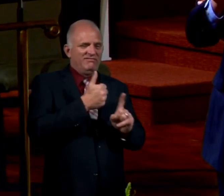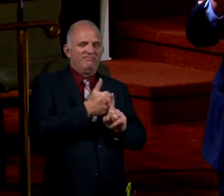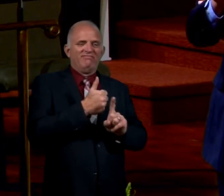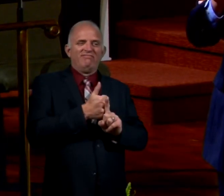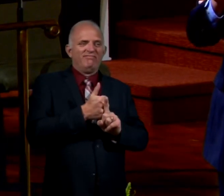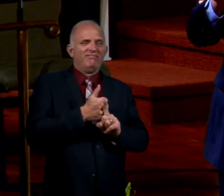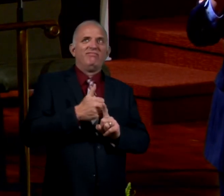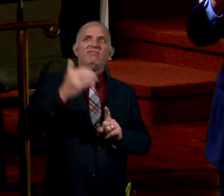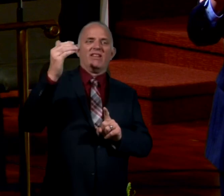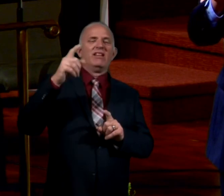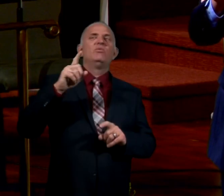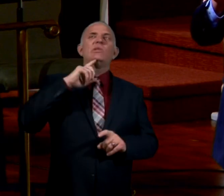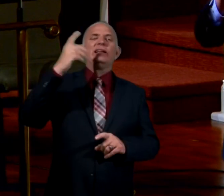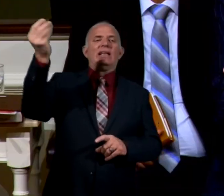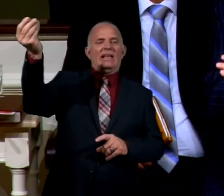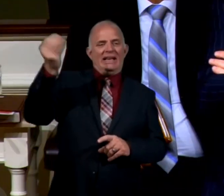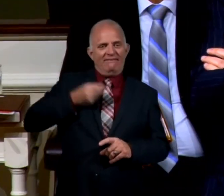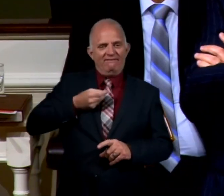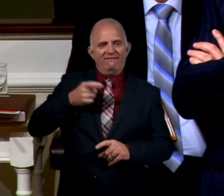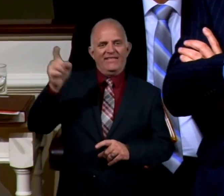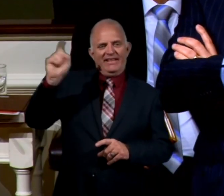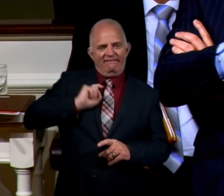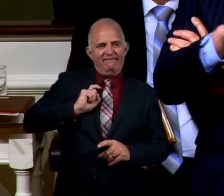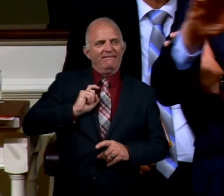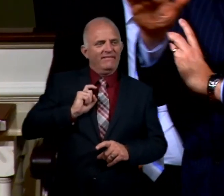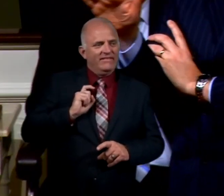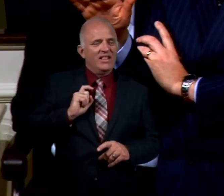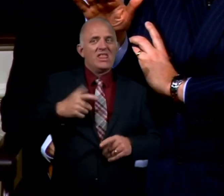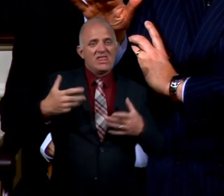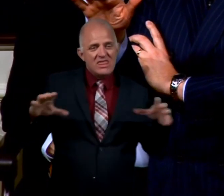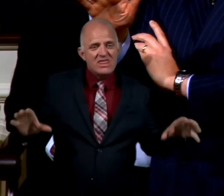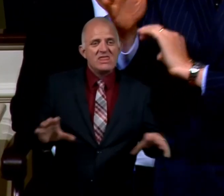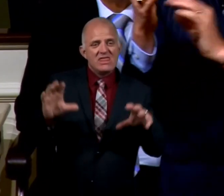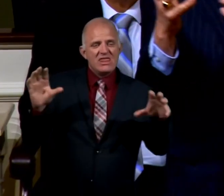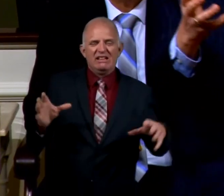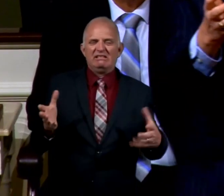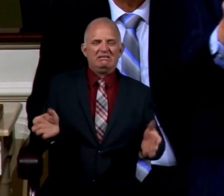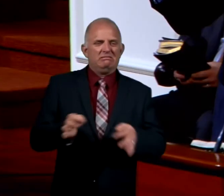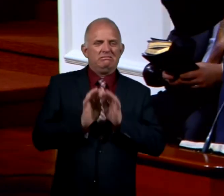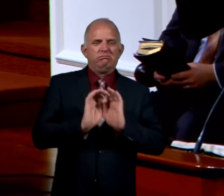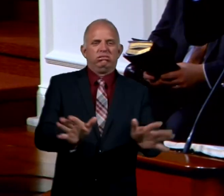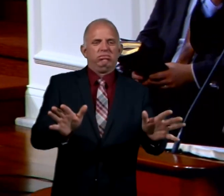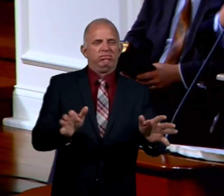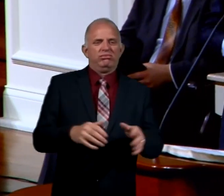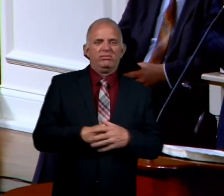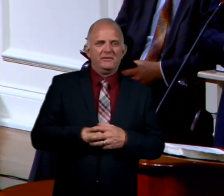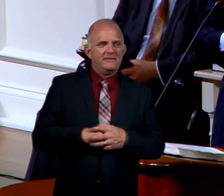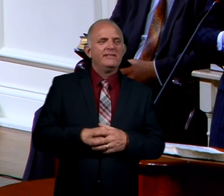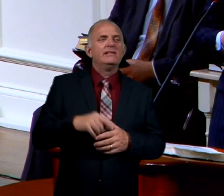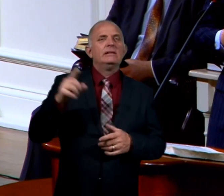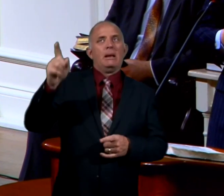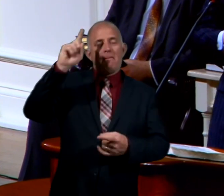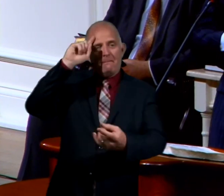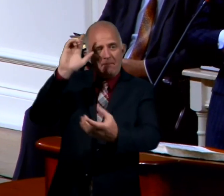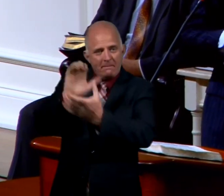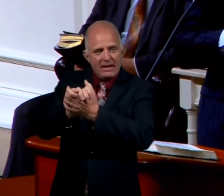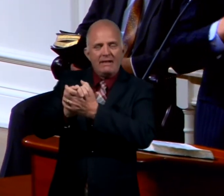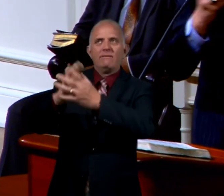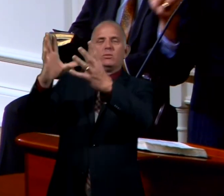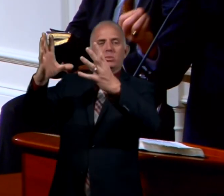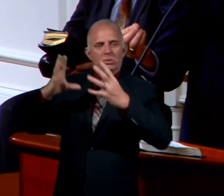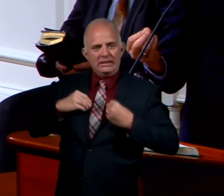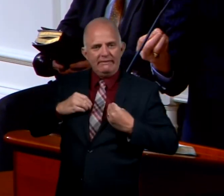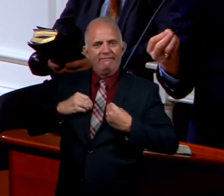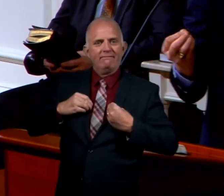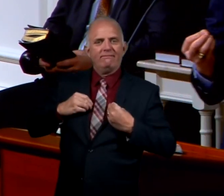gift. If you try to earn eternal life, you'll never earn it. You need to believe it and receive it. God